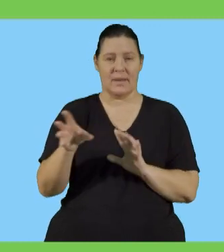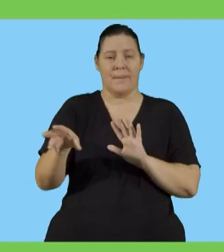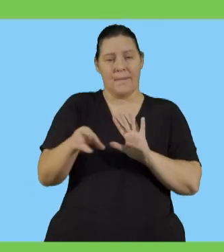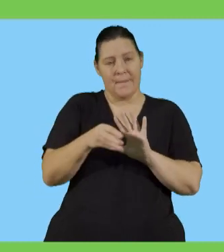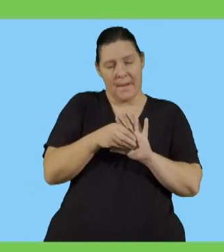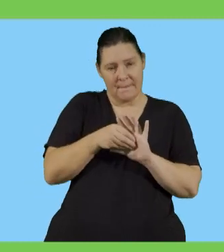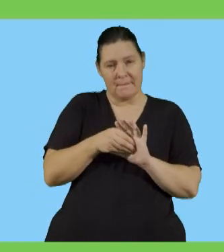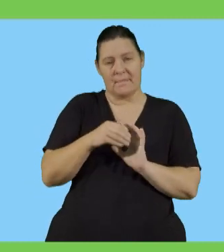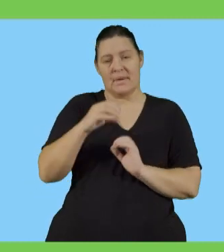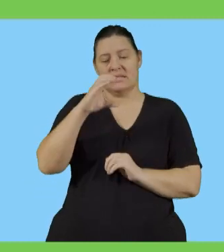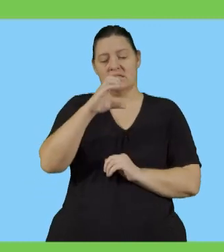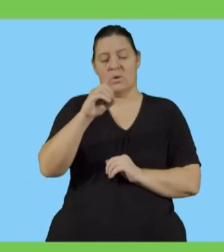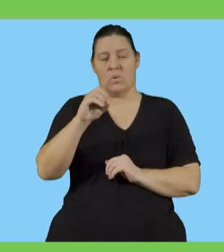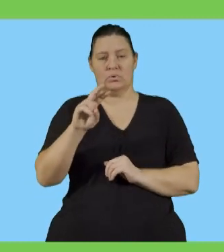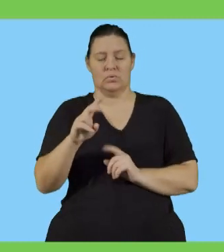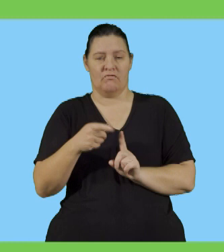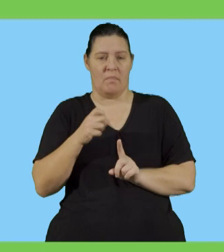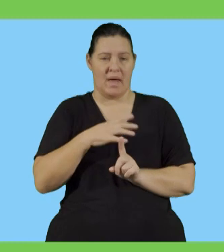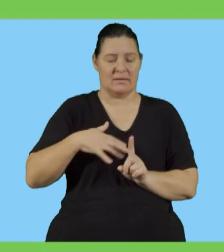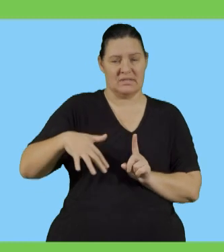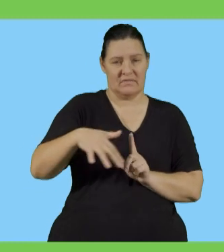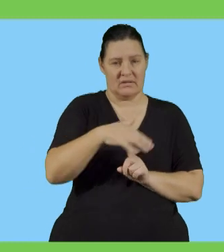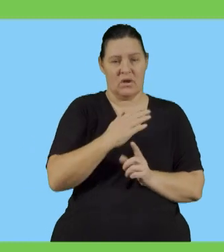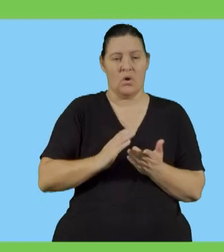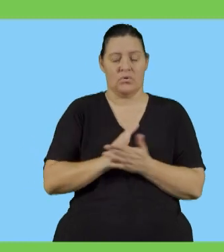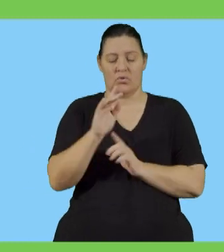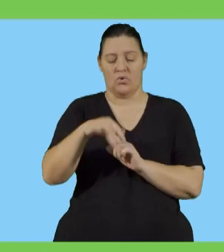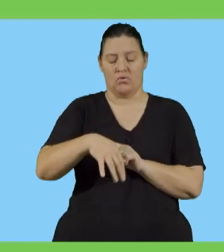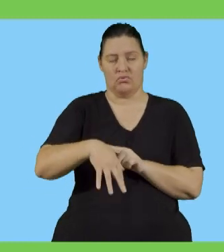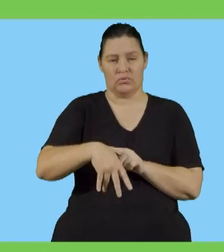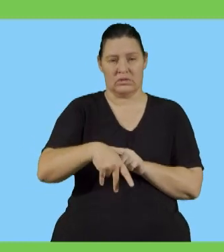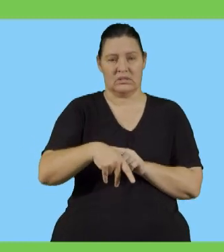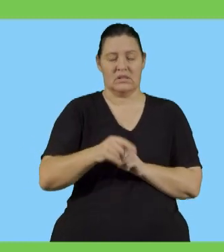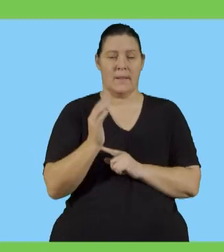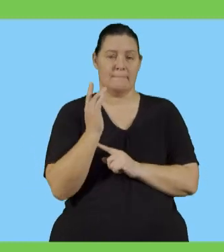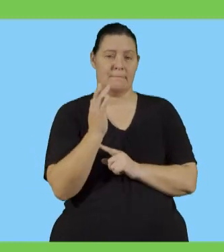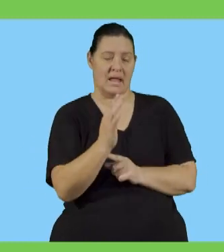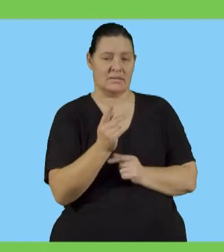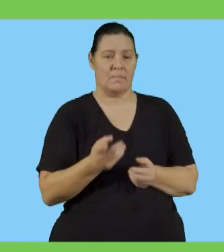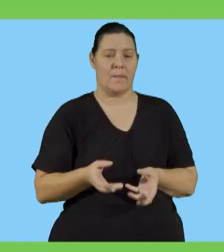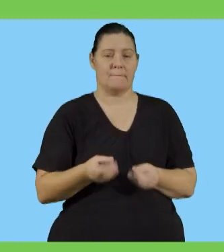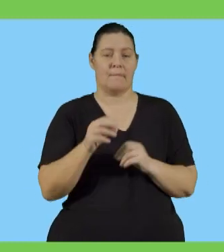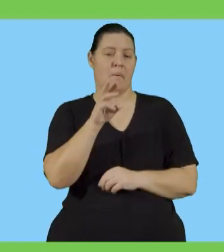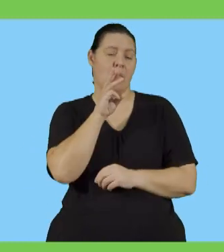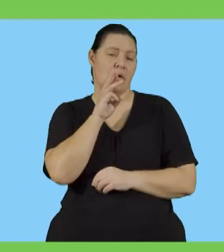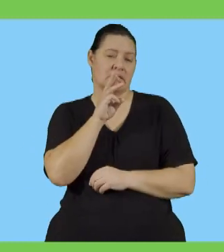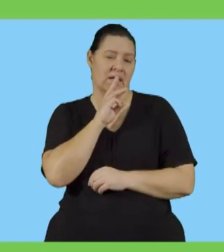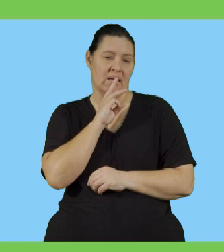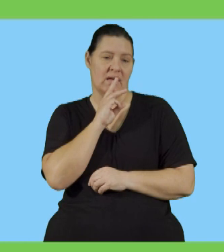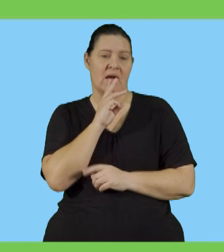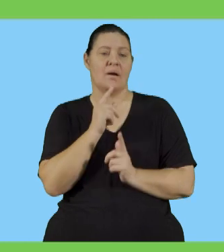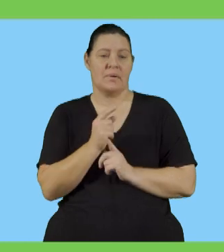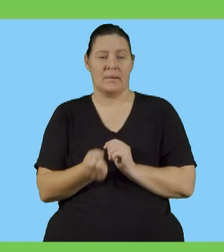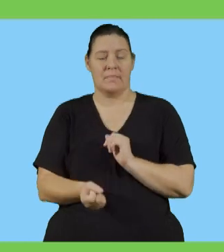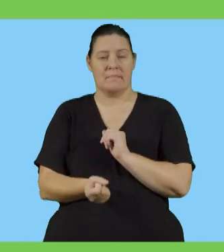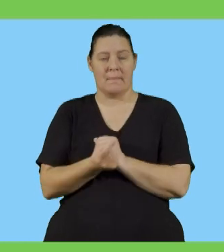carbon dioxide from the atmosphere, and then through the roots of the plant, we get water,